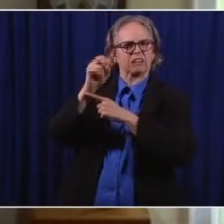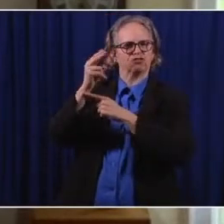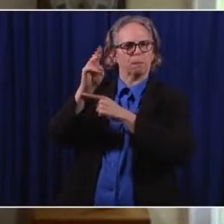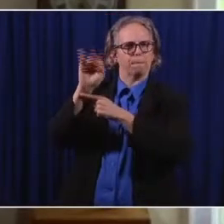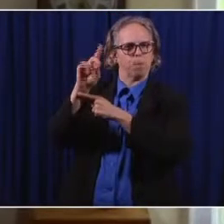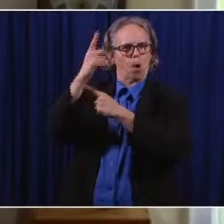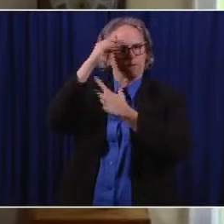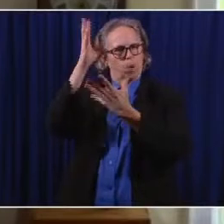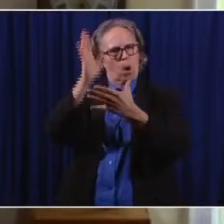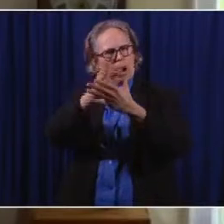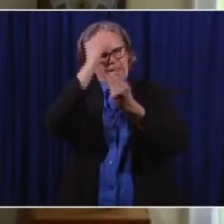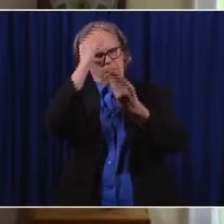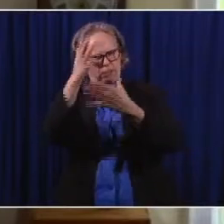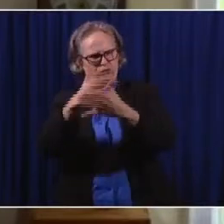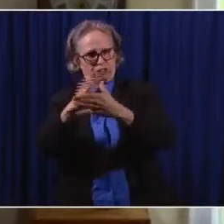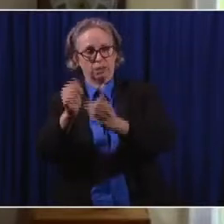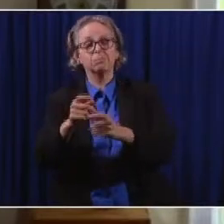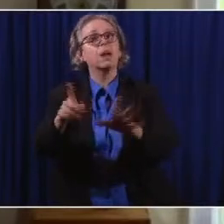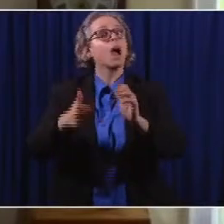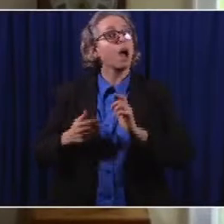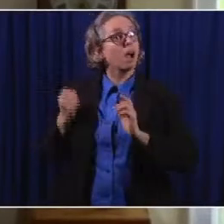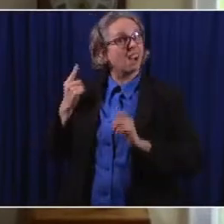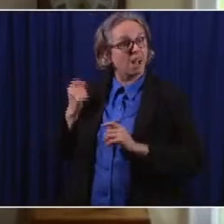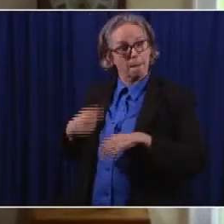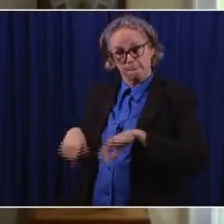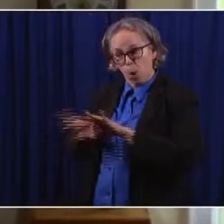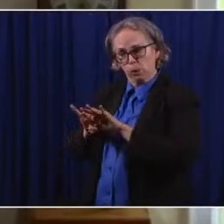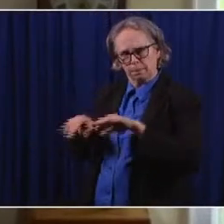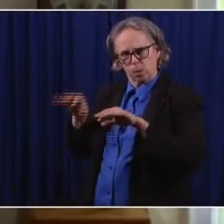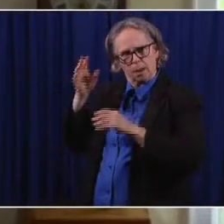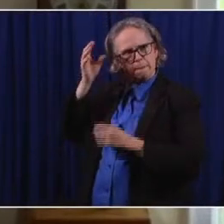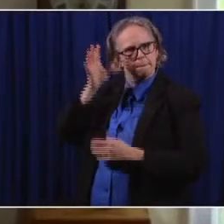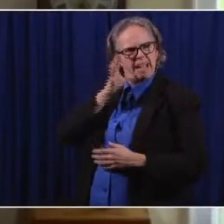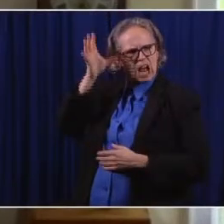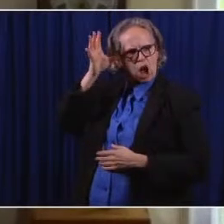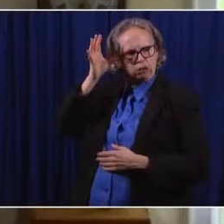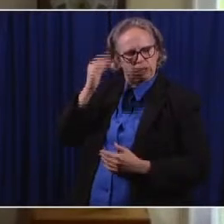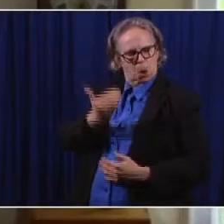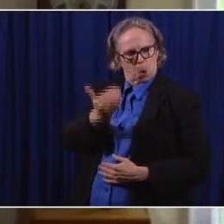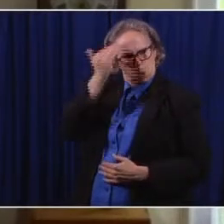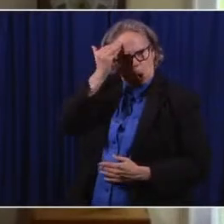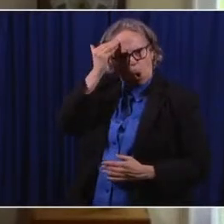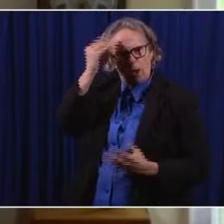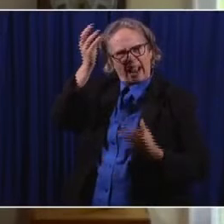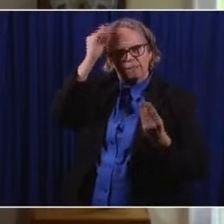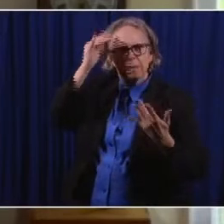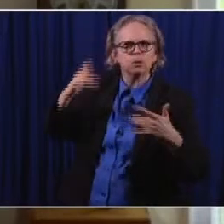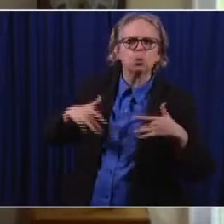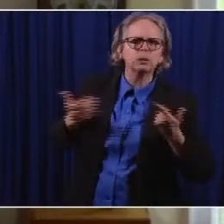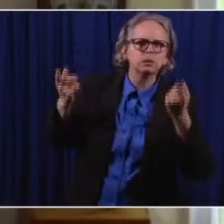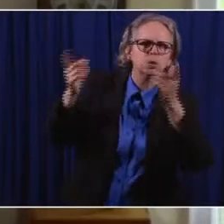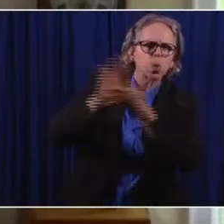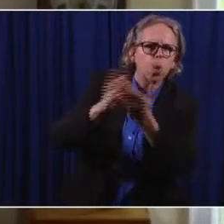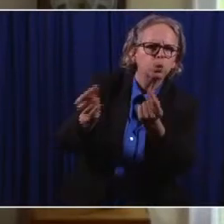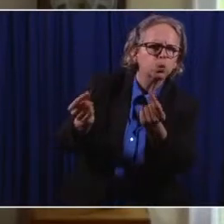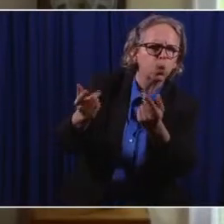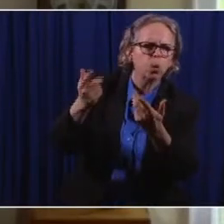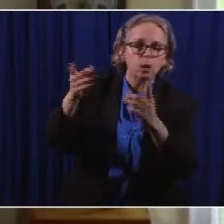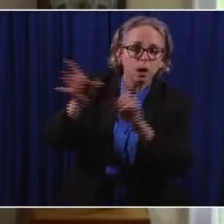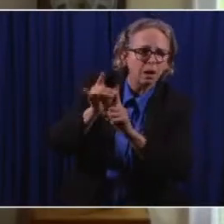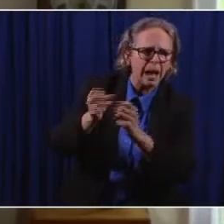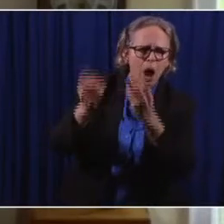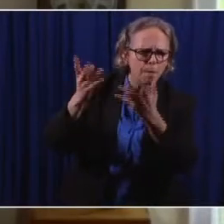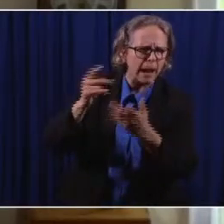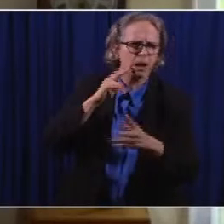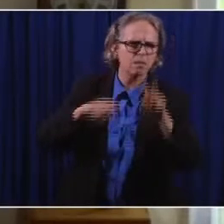parents in that classroom where that child was, or parents who have children who have been close in contact with that